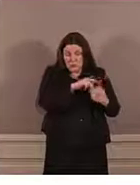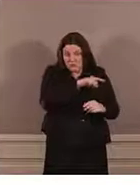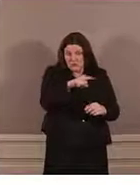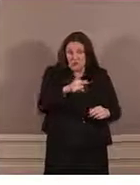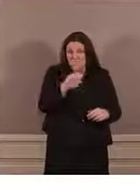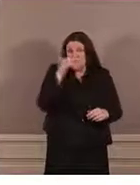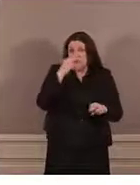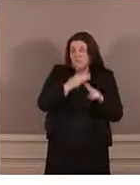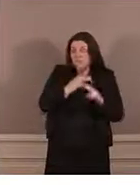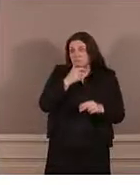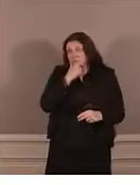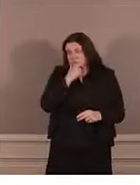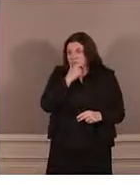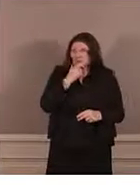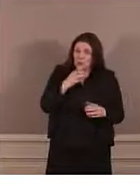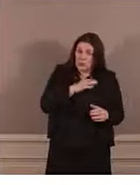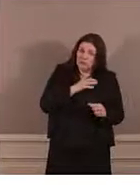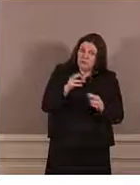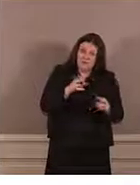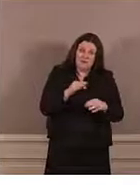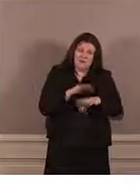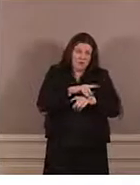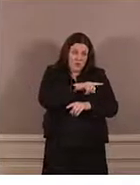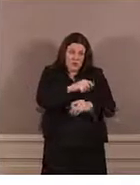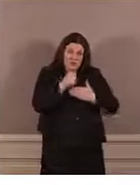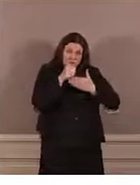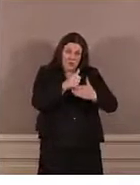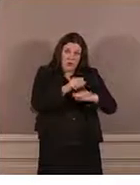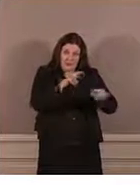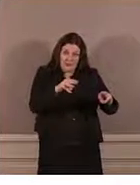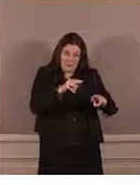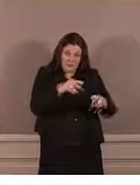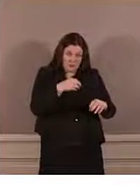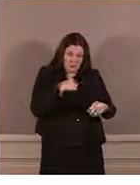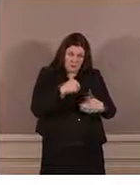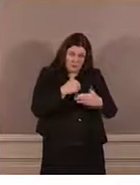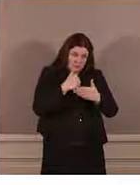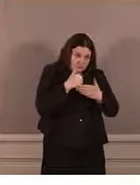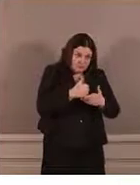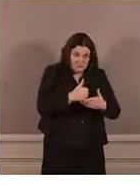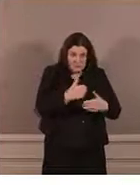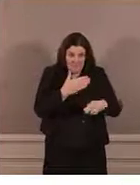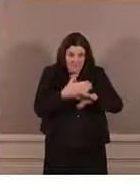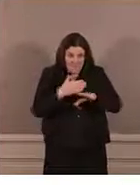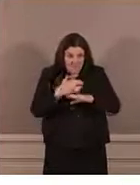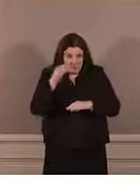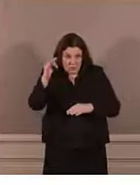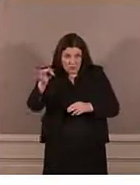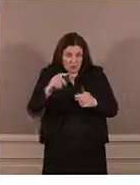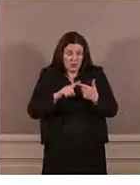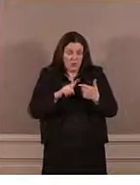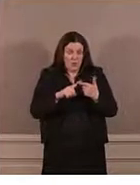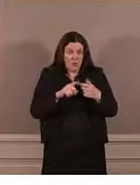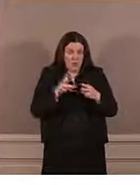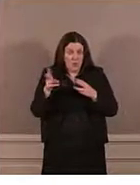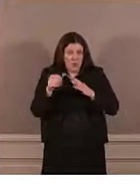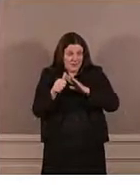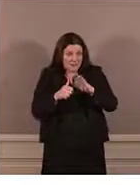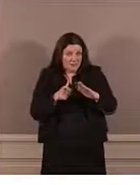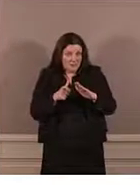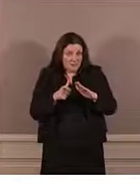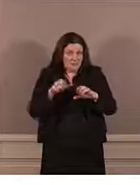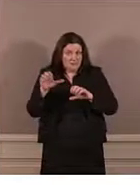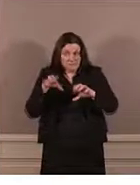good practice in supporting users to gain employability skills, for example, to go on work placements and have